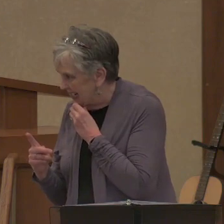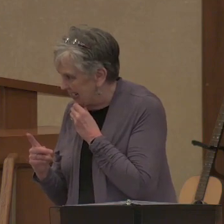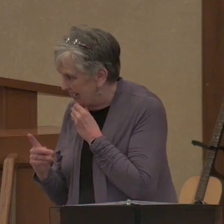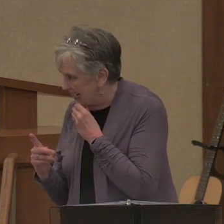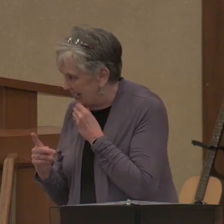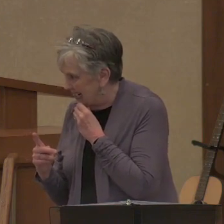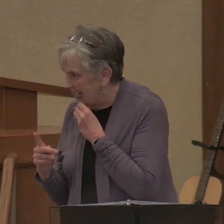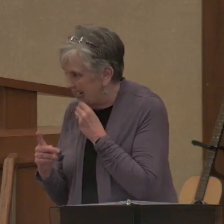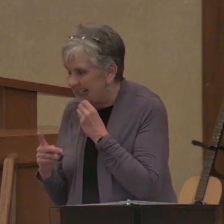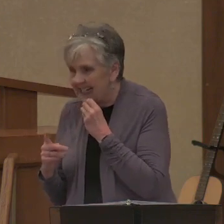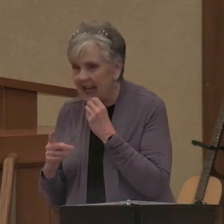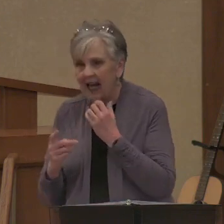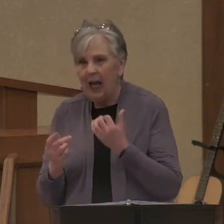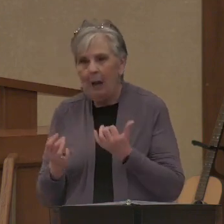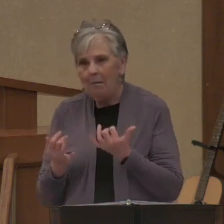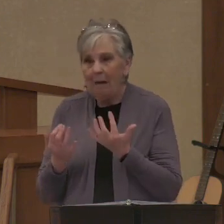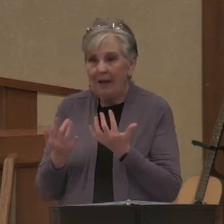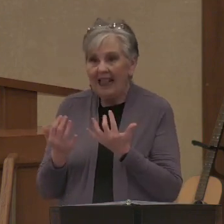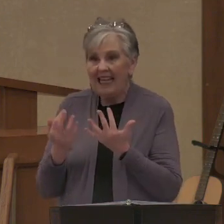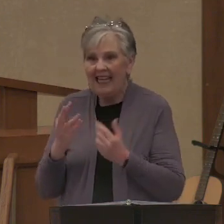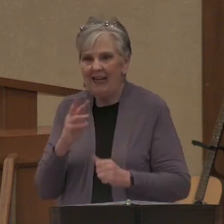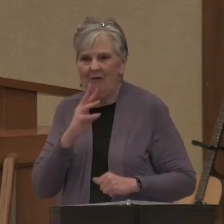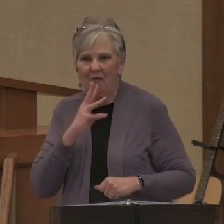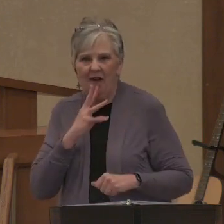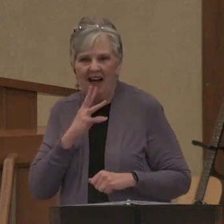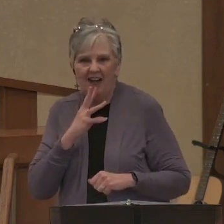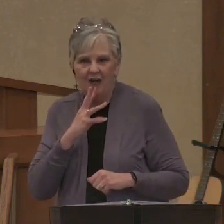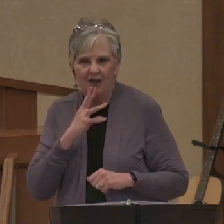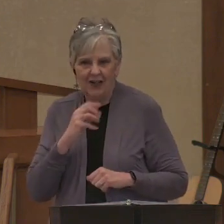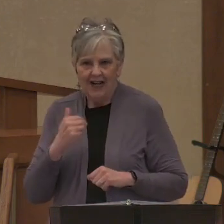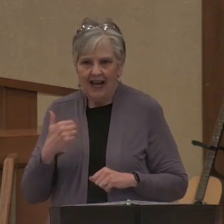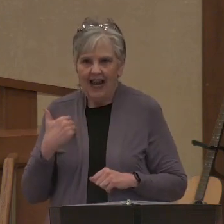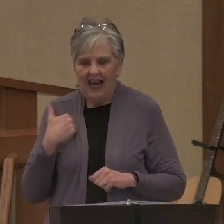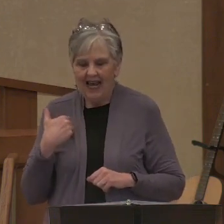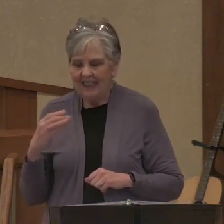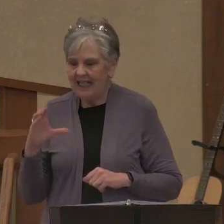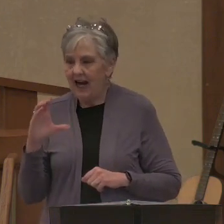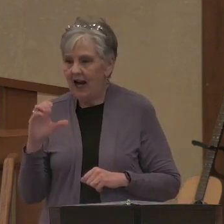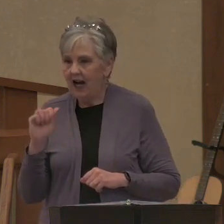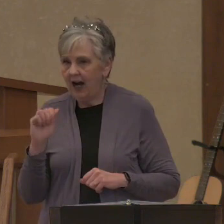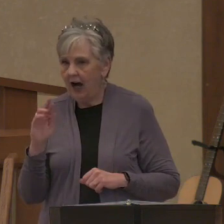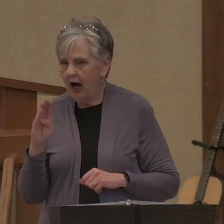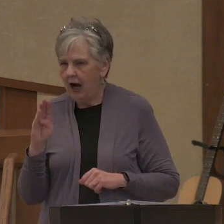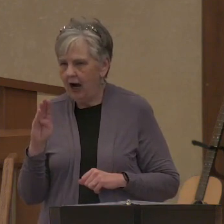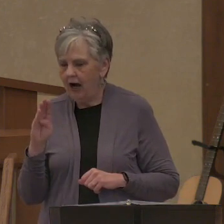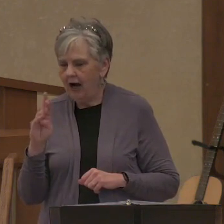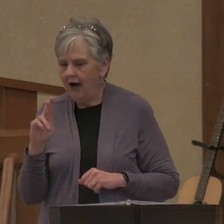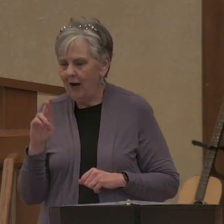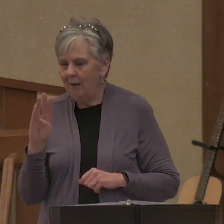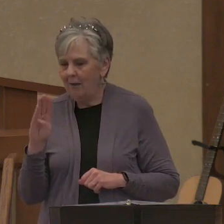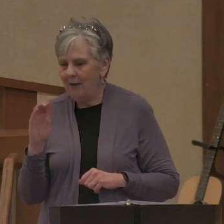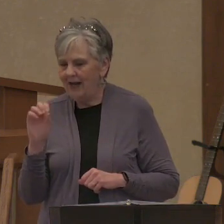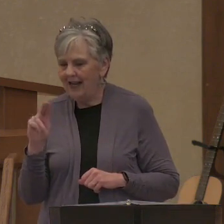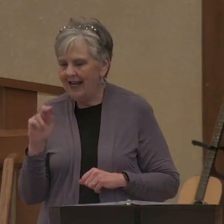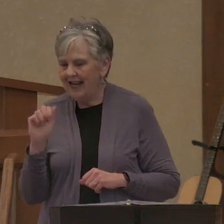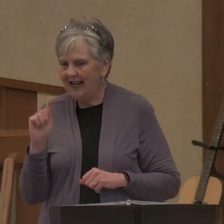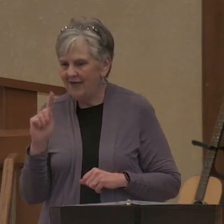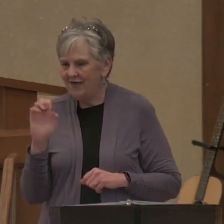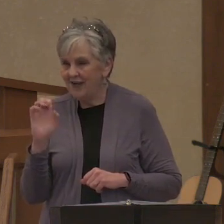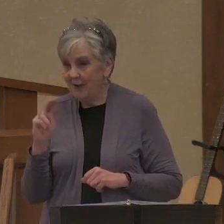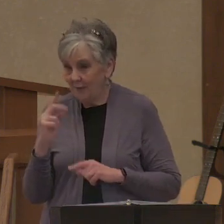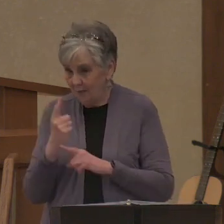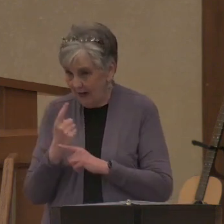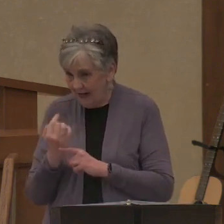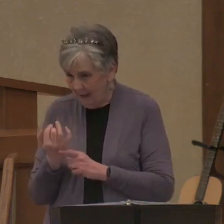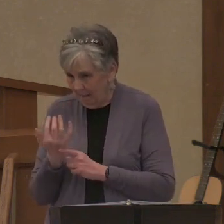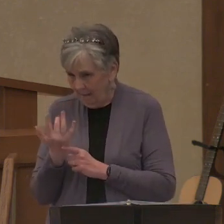Yeah, it's a bubbly water. So it's water, but it has carbonation in it, right? So it's a little bit more bubbly than regular water. So